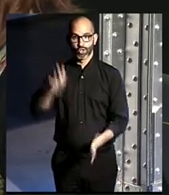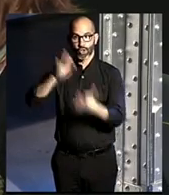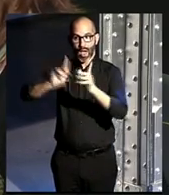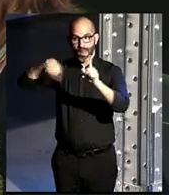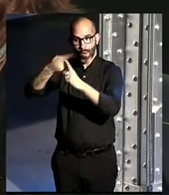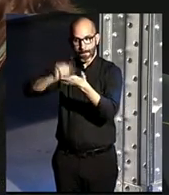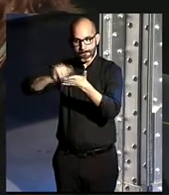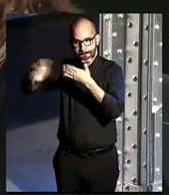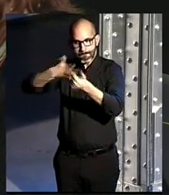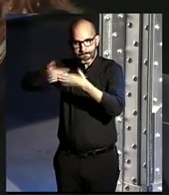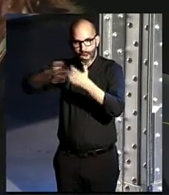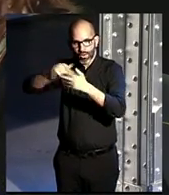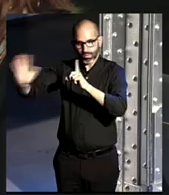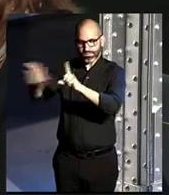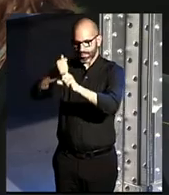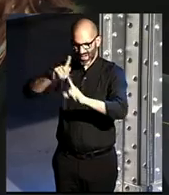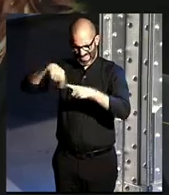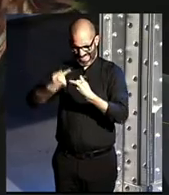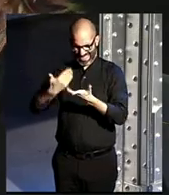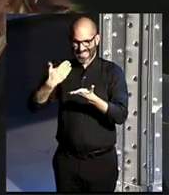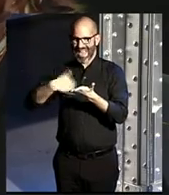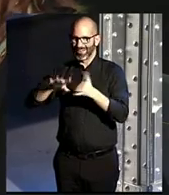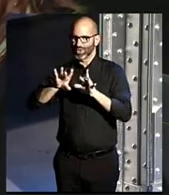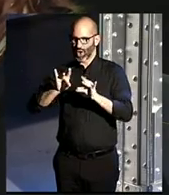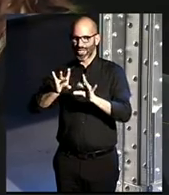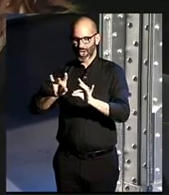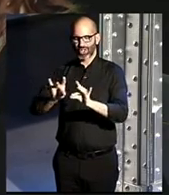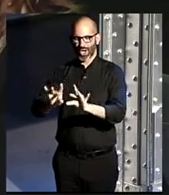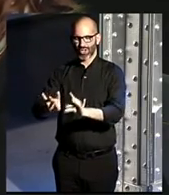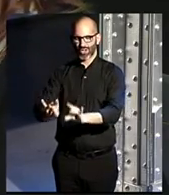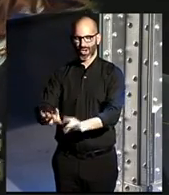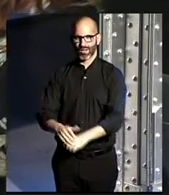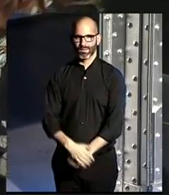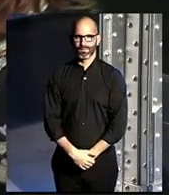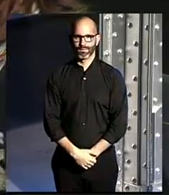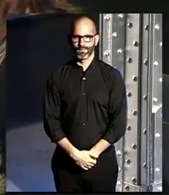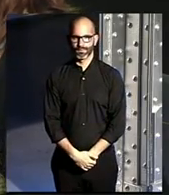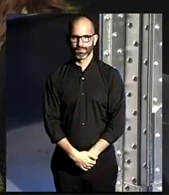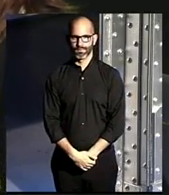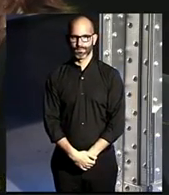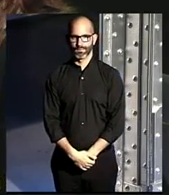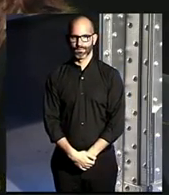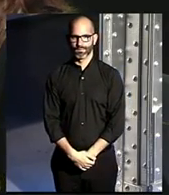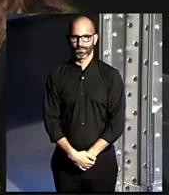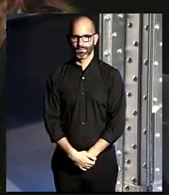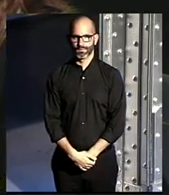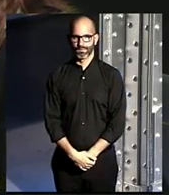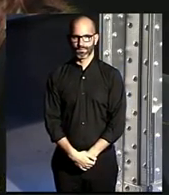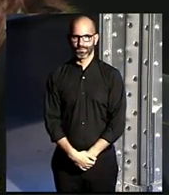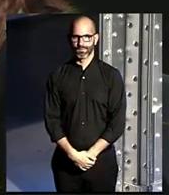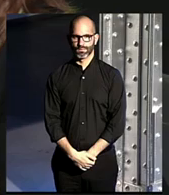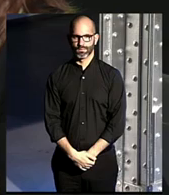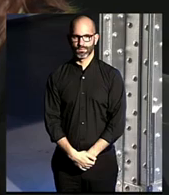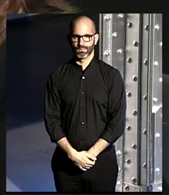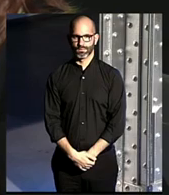como leído. And there are mistakes in the Canadian woman's book due to